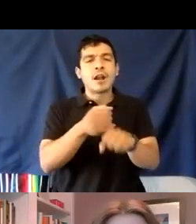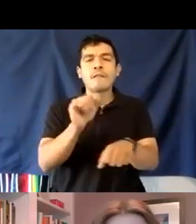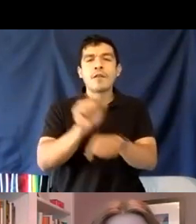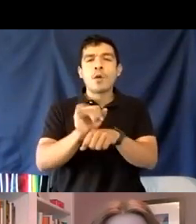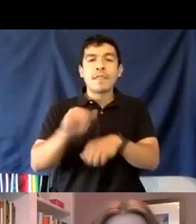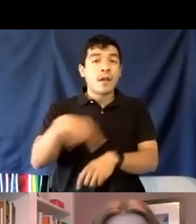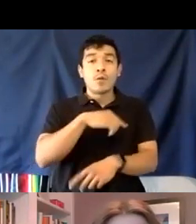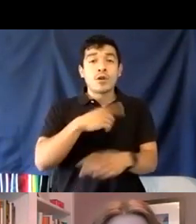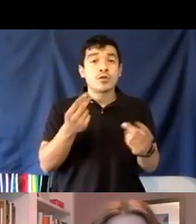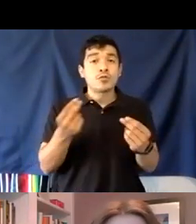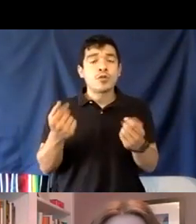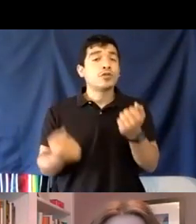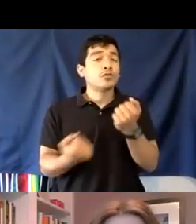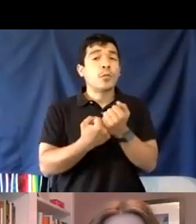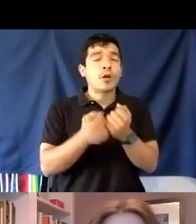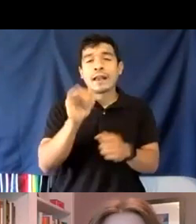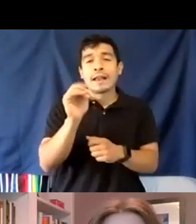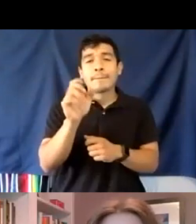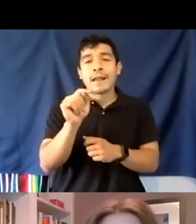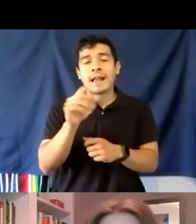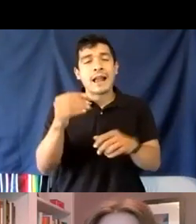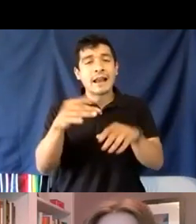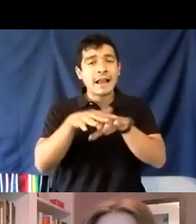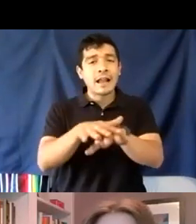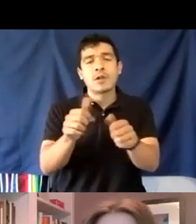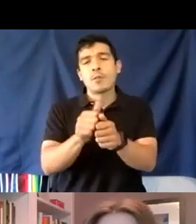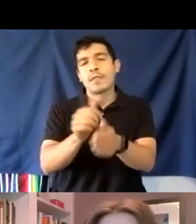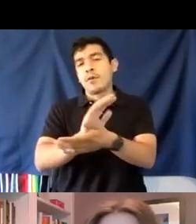supporting impact and engagement with film.